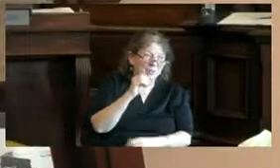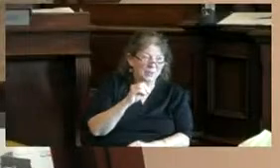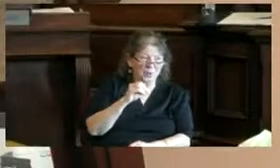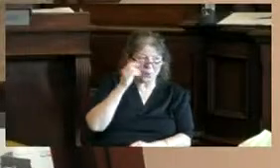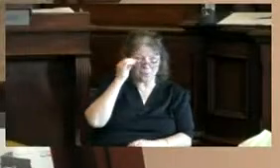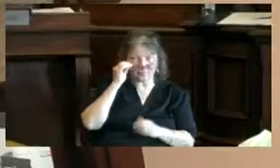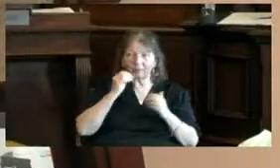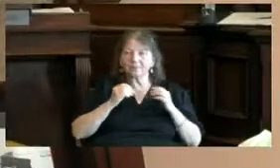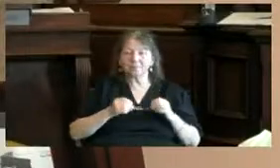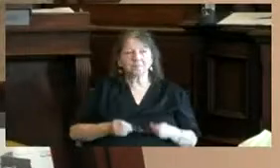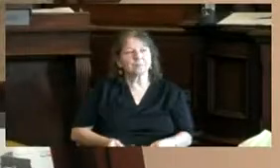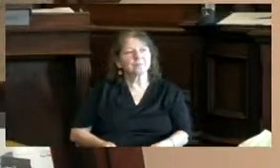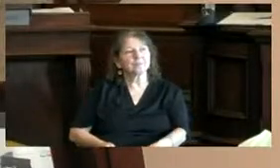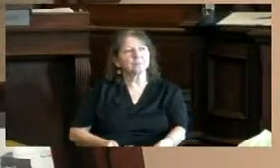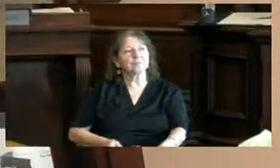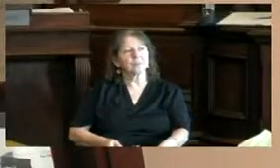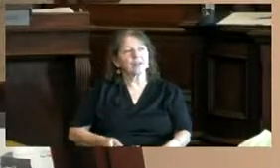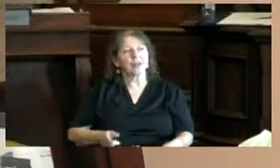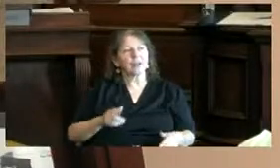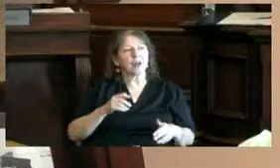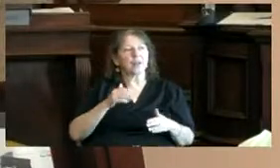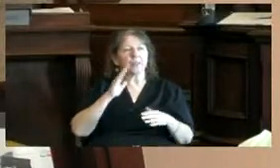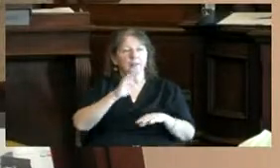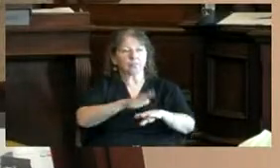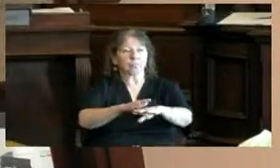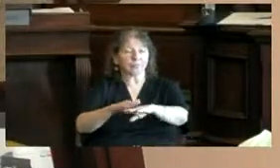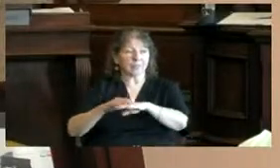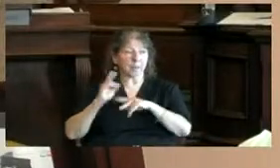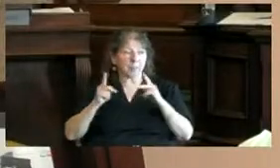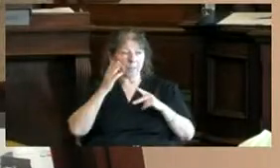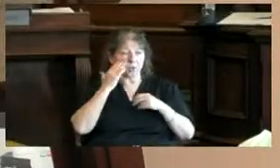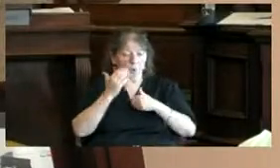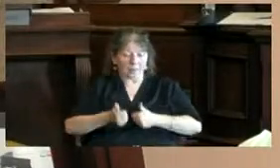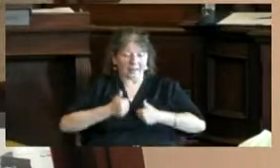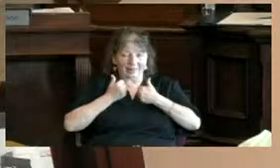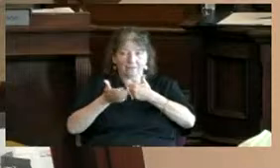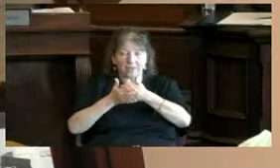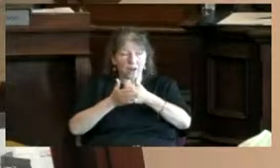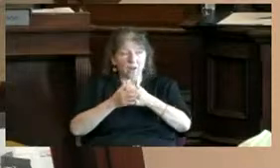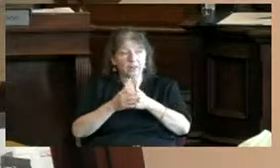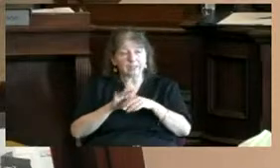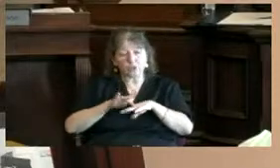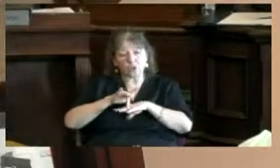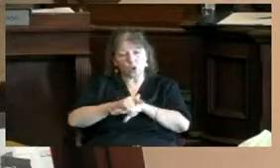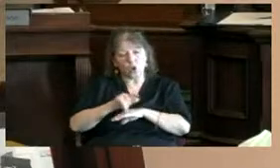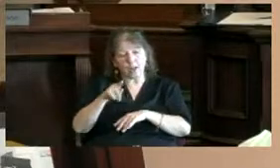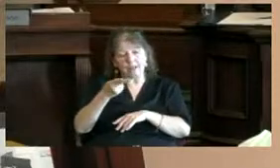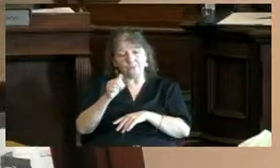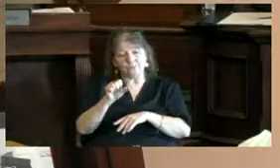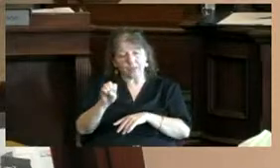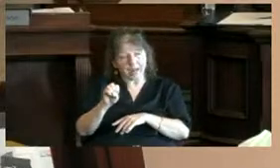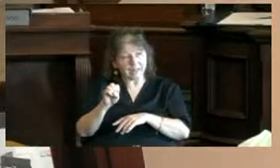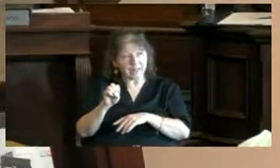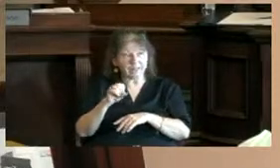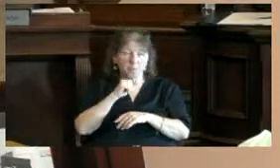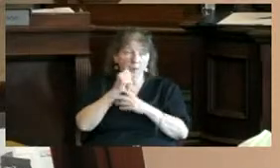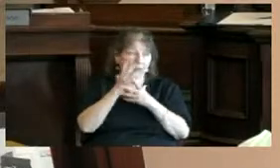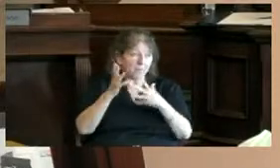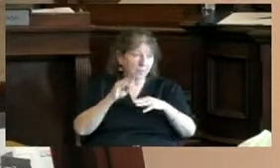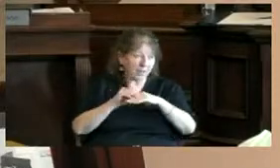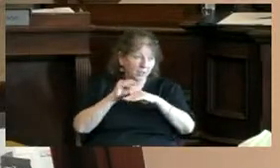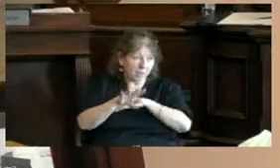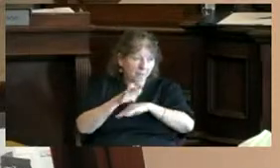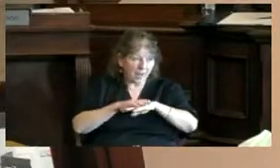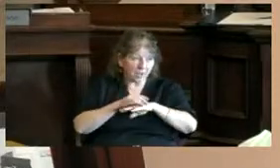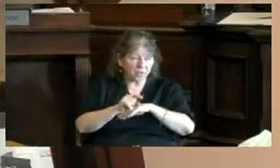the notification for folks who live around the project, I know that this is a early phase and probably will have minimal impact, but in the bigger